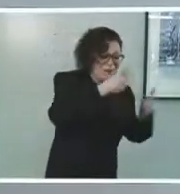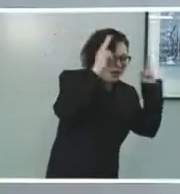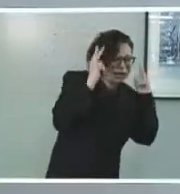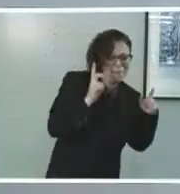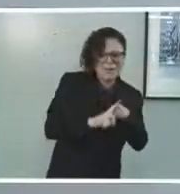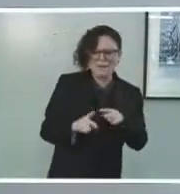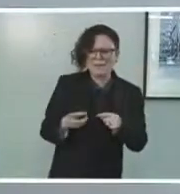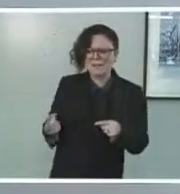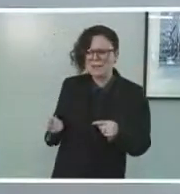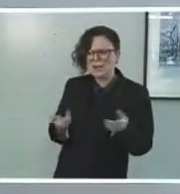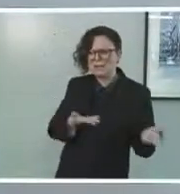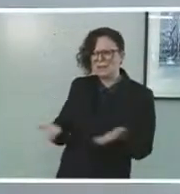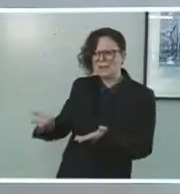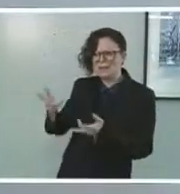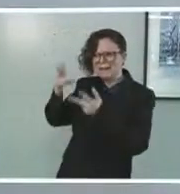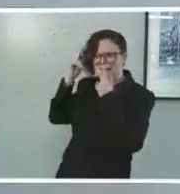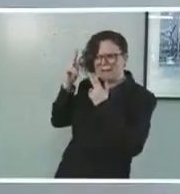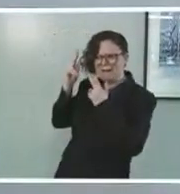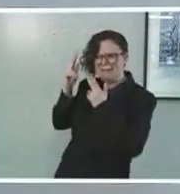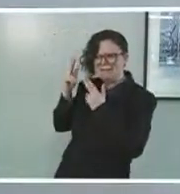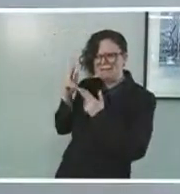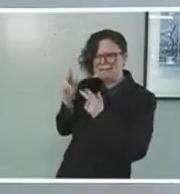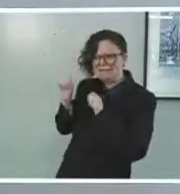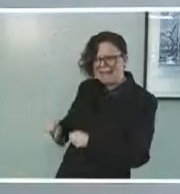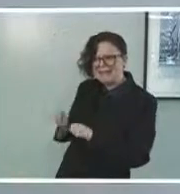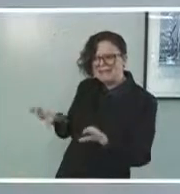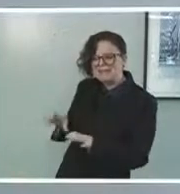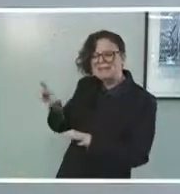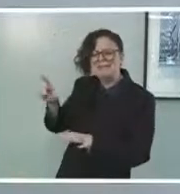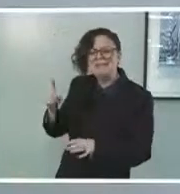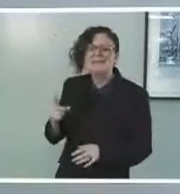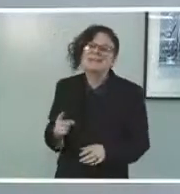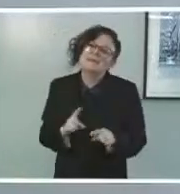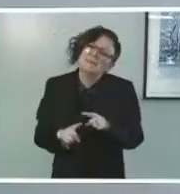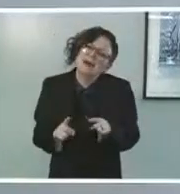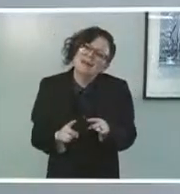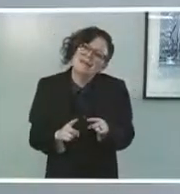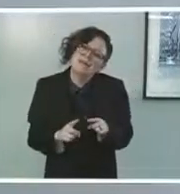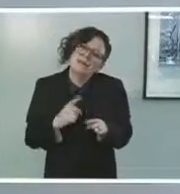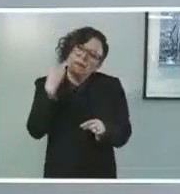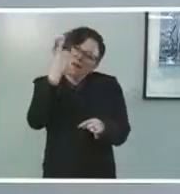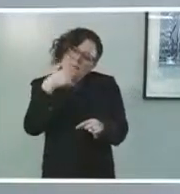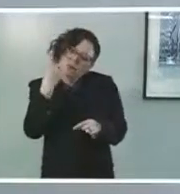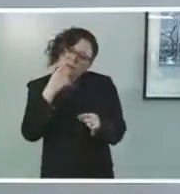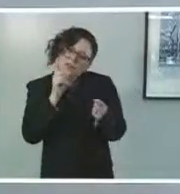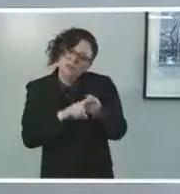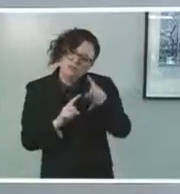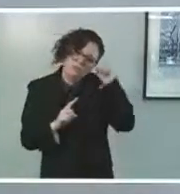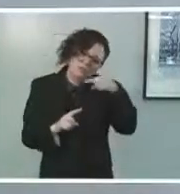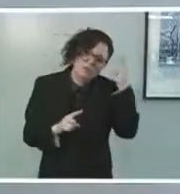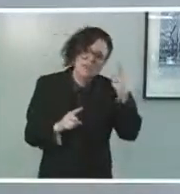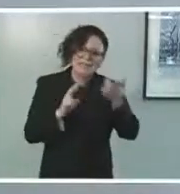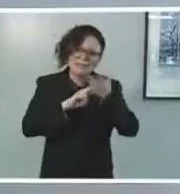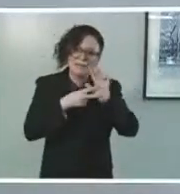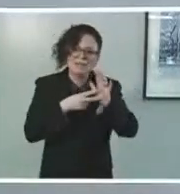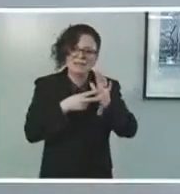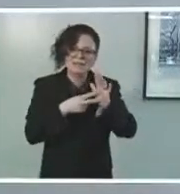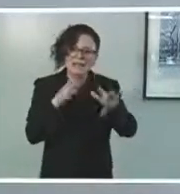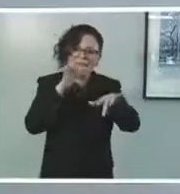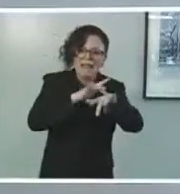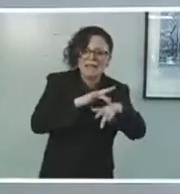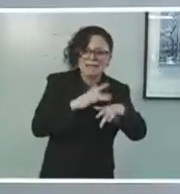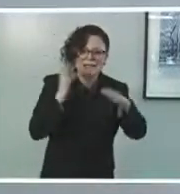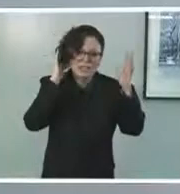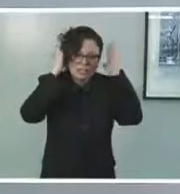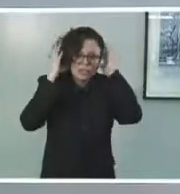that person-to-person contact. Right. You cut someone's hair, you're going to have to use your hands to get into the person's hair. And so